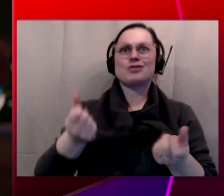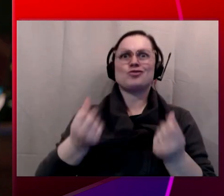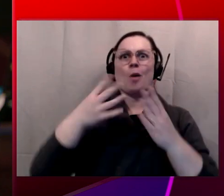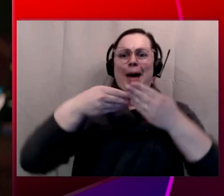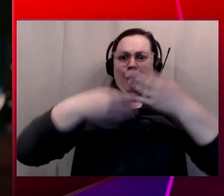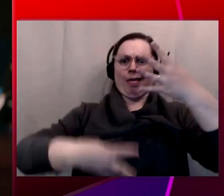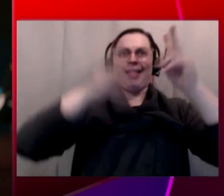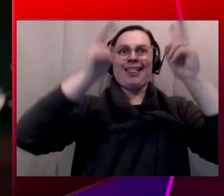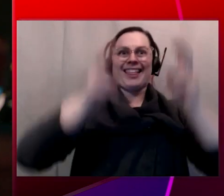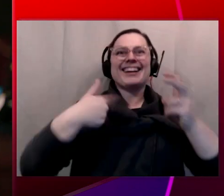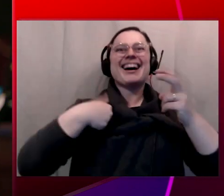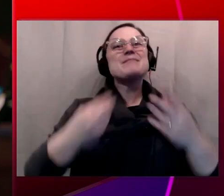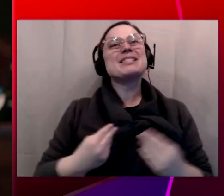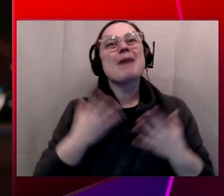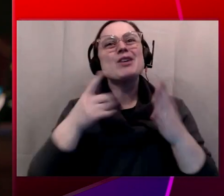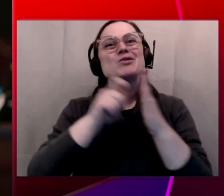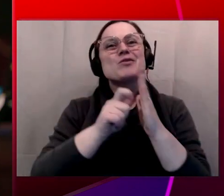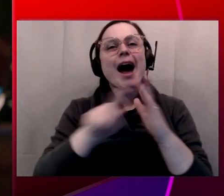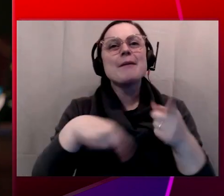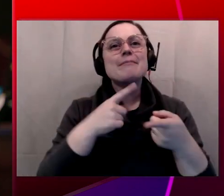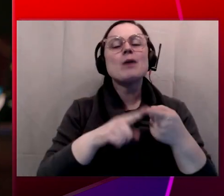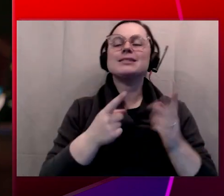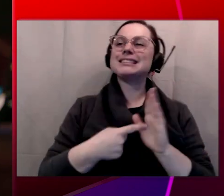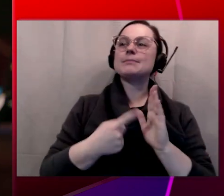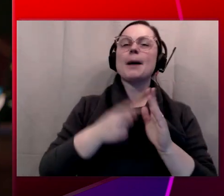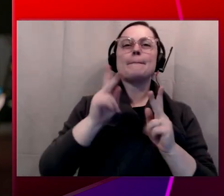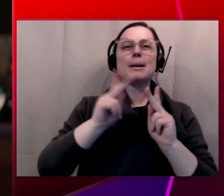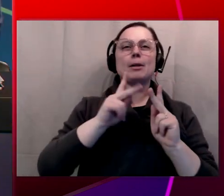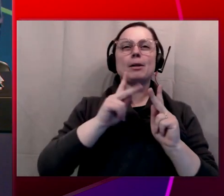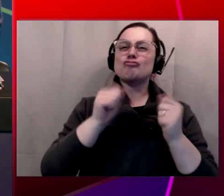sometimes people are trying to look too far.